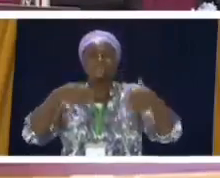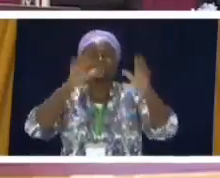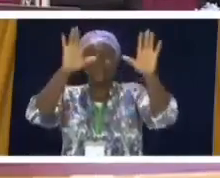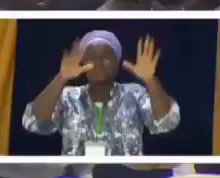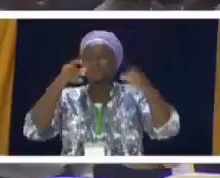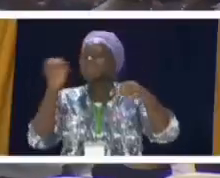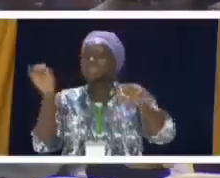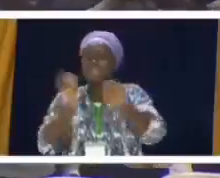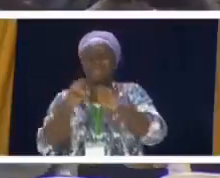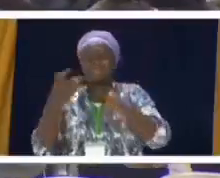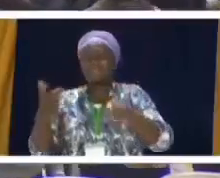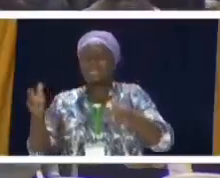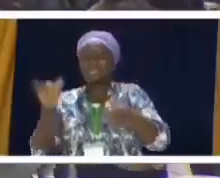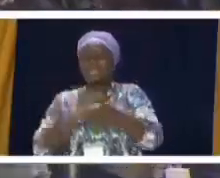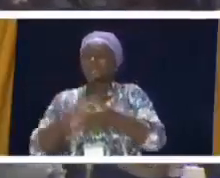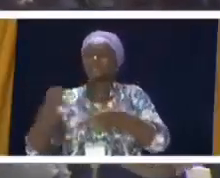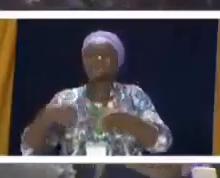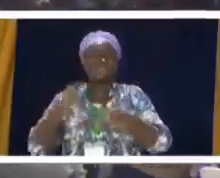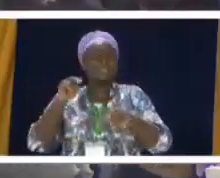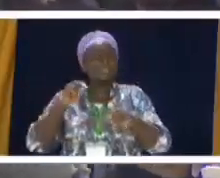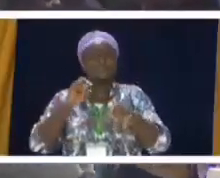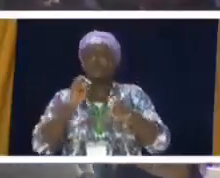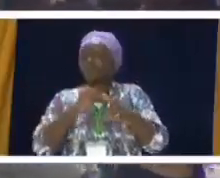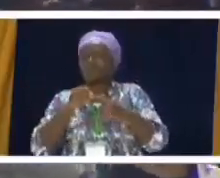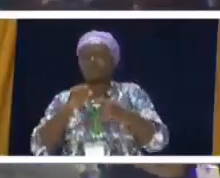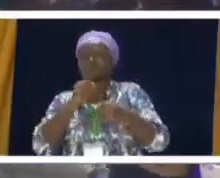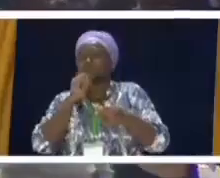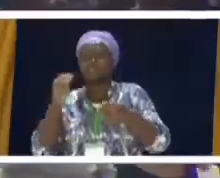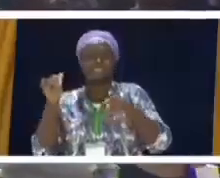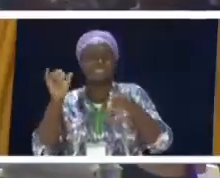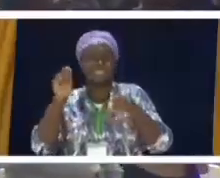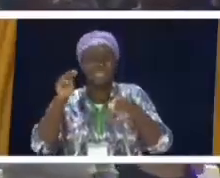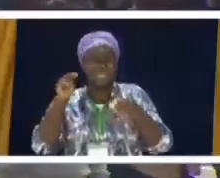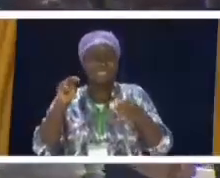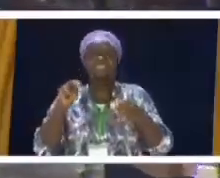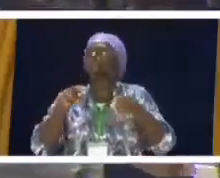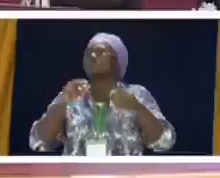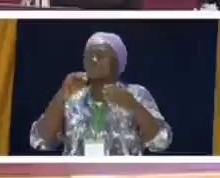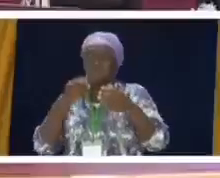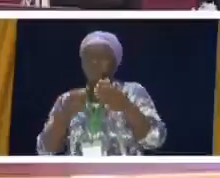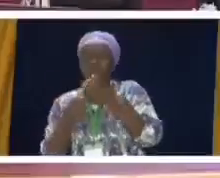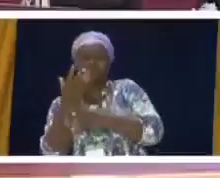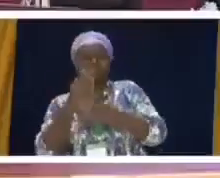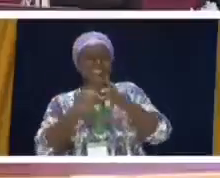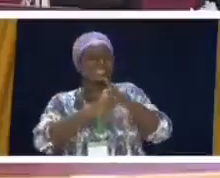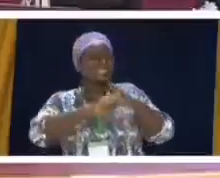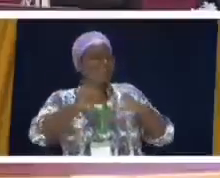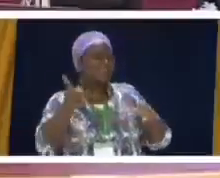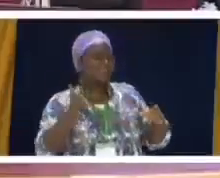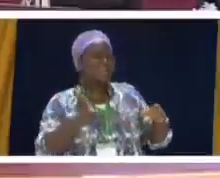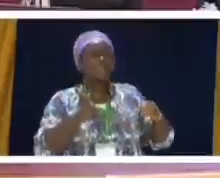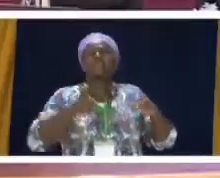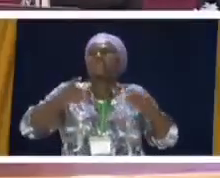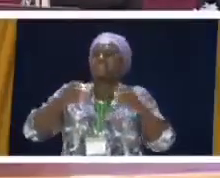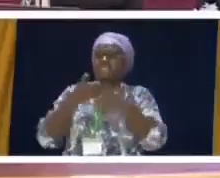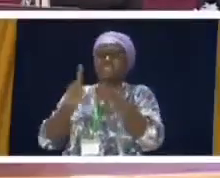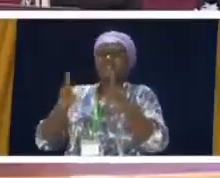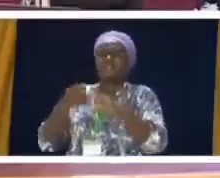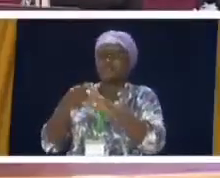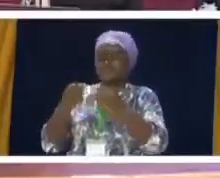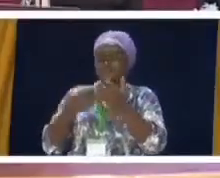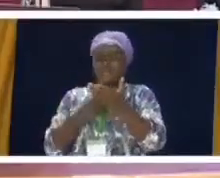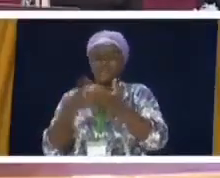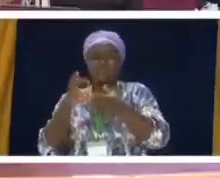didn't know that we need. Growth disappearing, my Father. The power that is in the blood of Jesus,